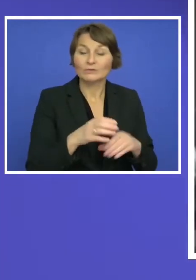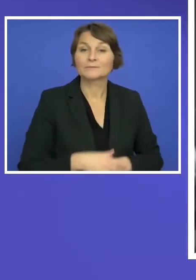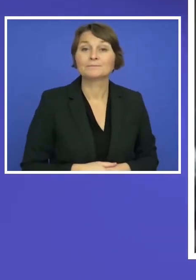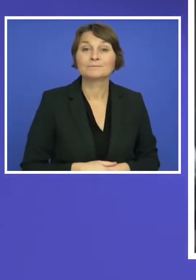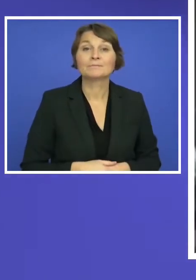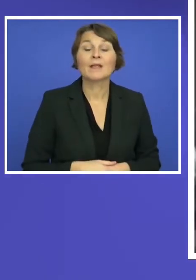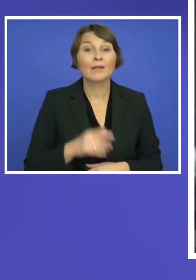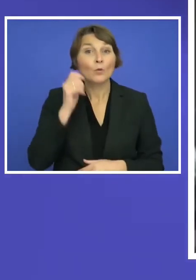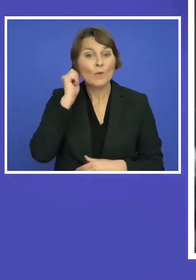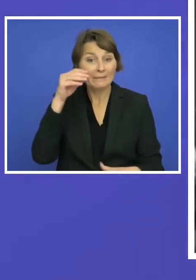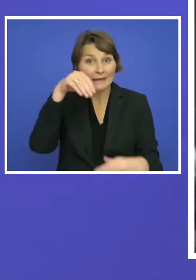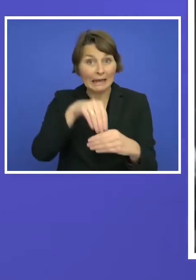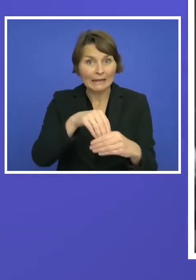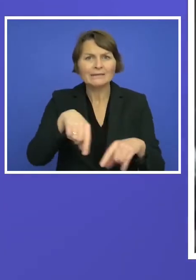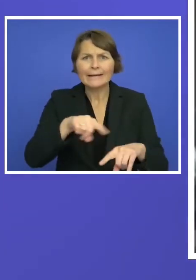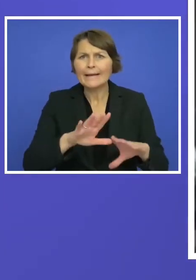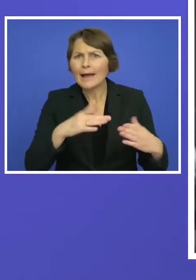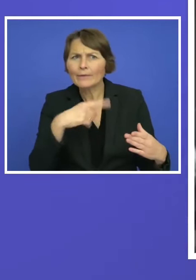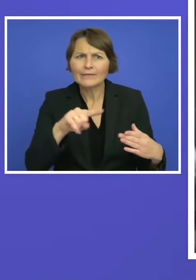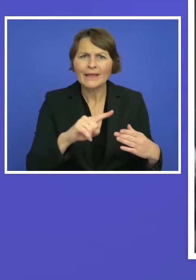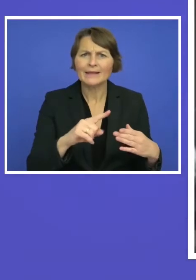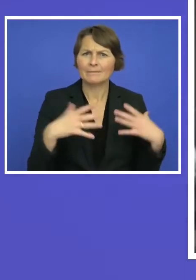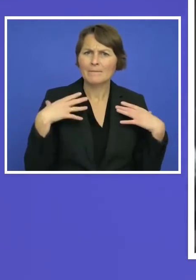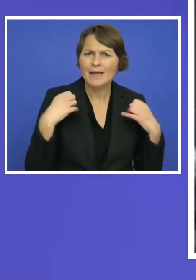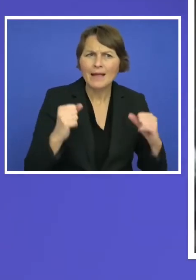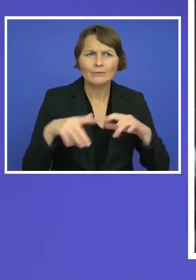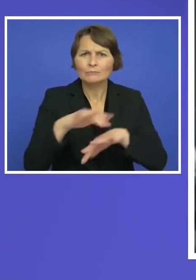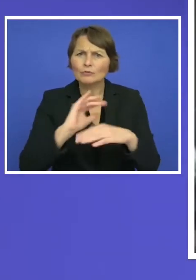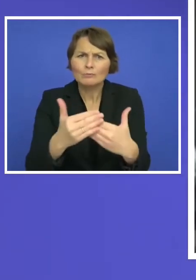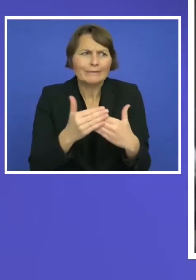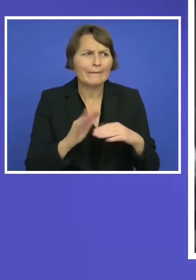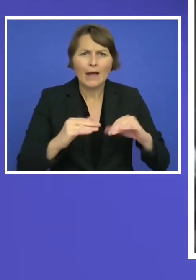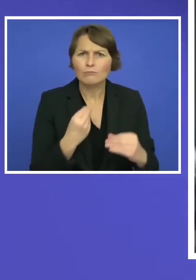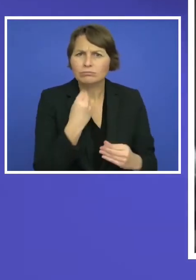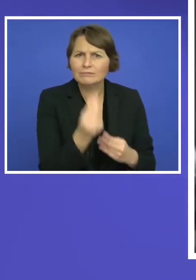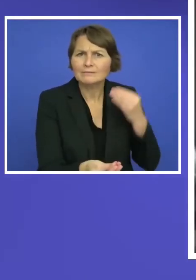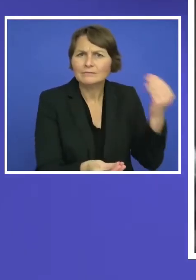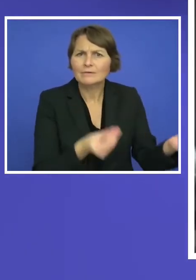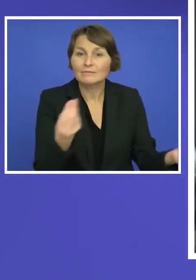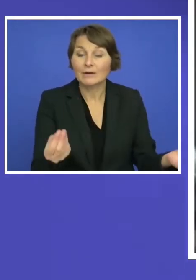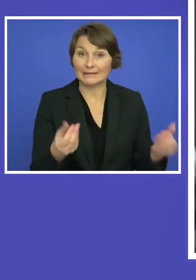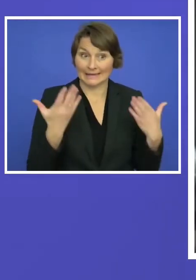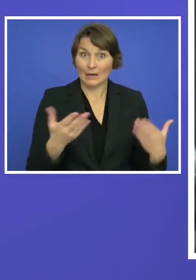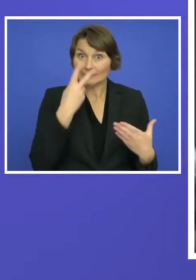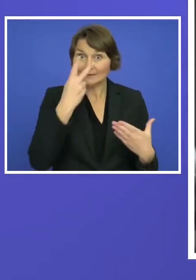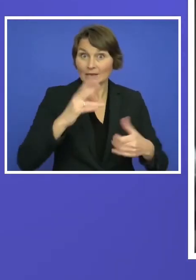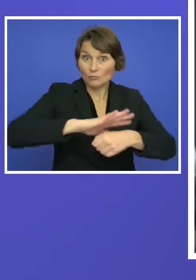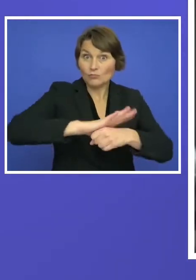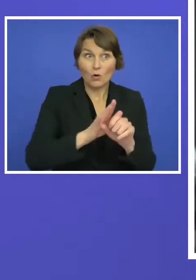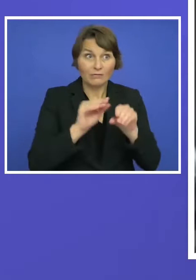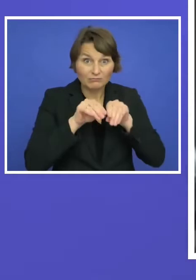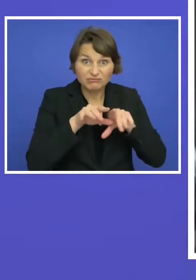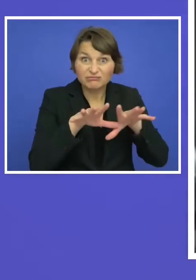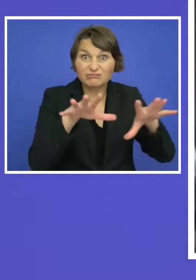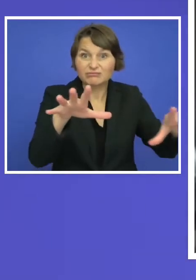providing health and social protection. As we know, COVID-19 has not only reminded us of how